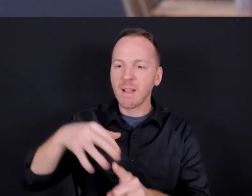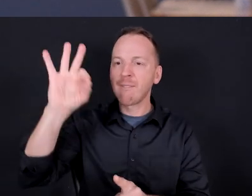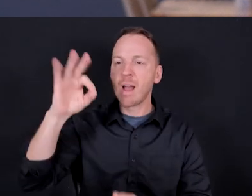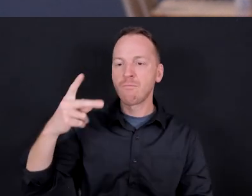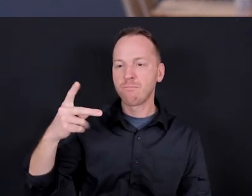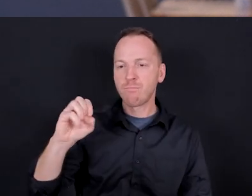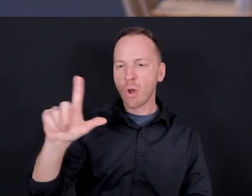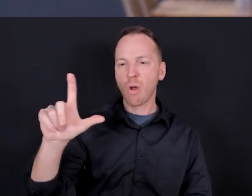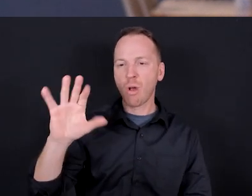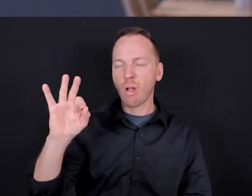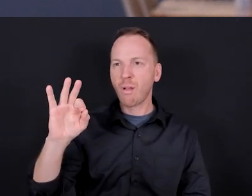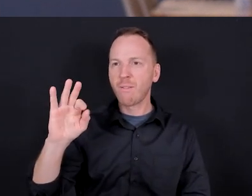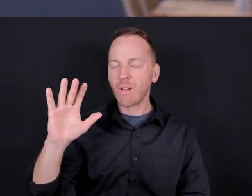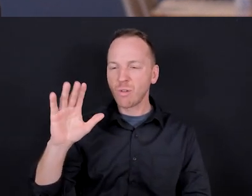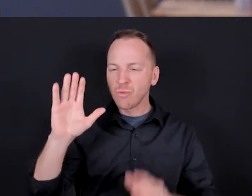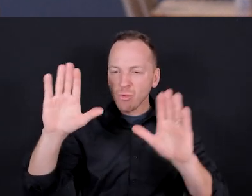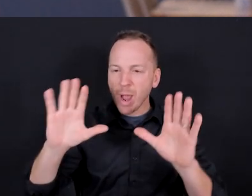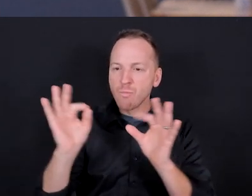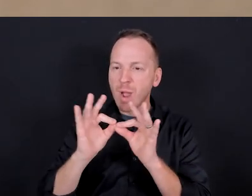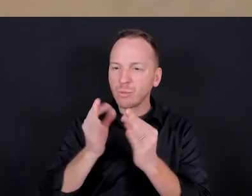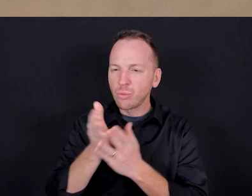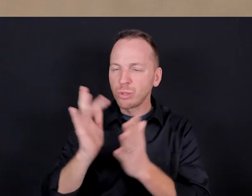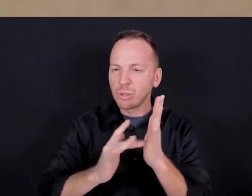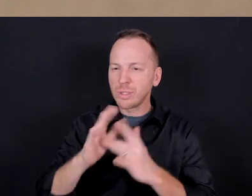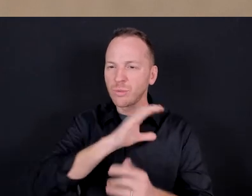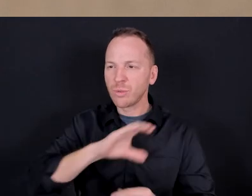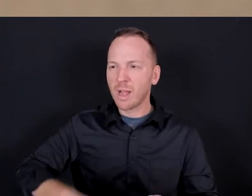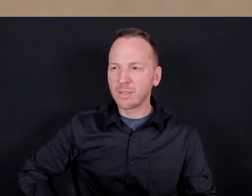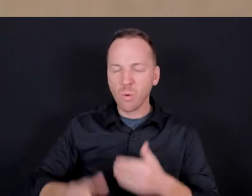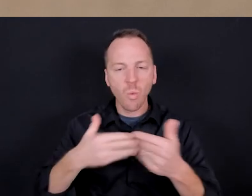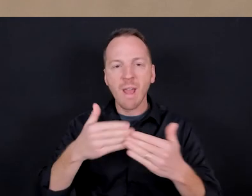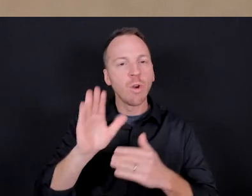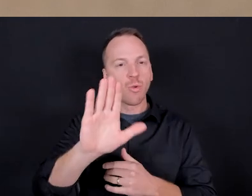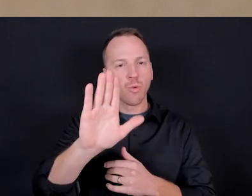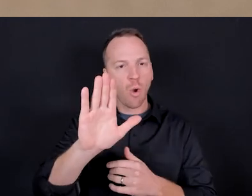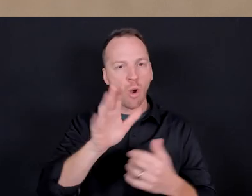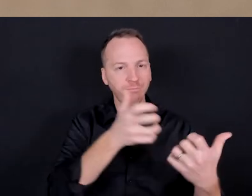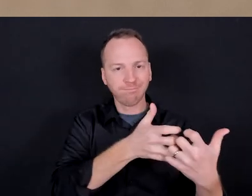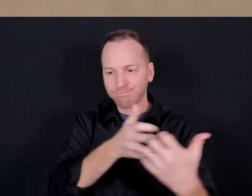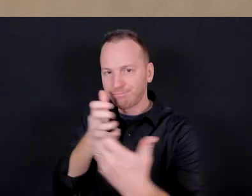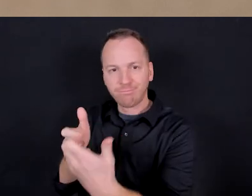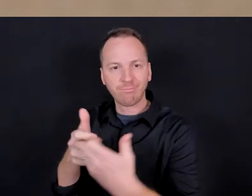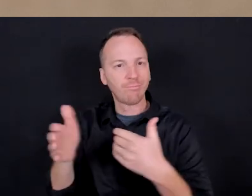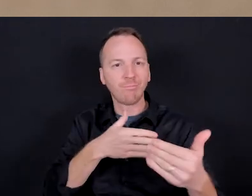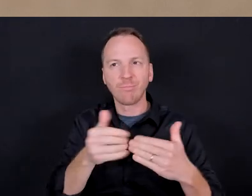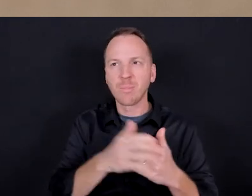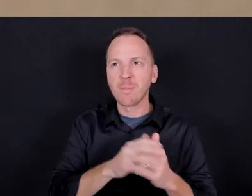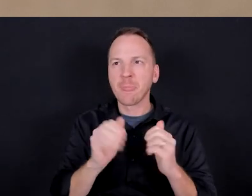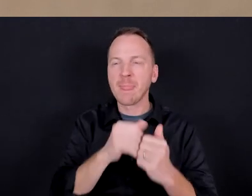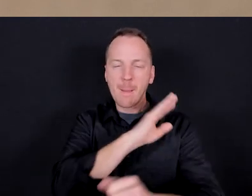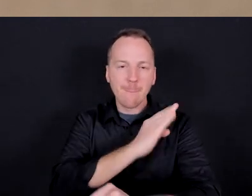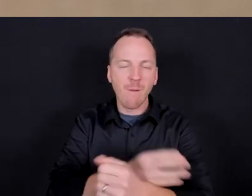of great price in Christ. Whatever your story here today, by the power